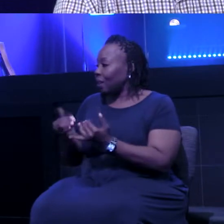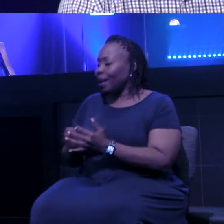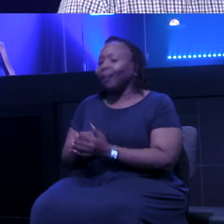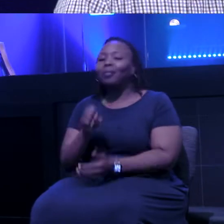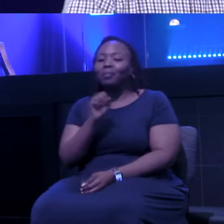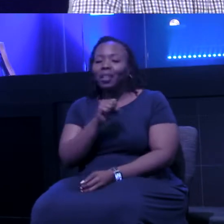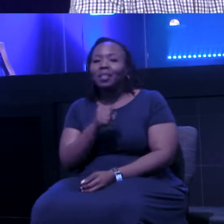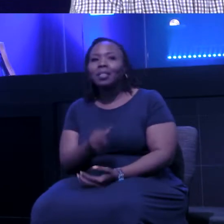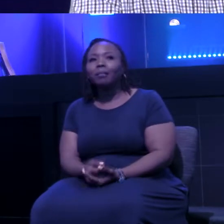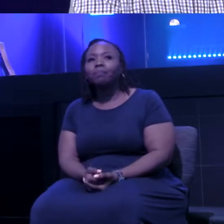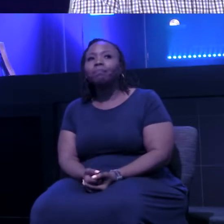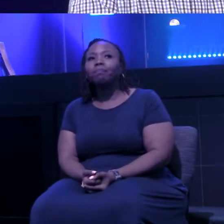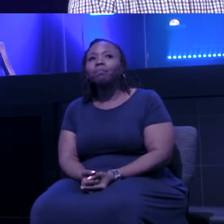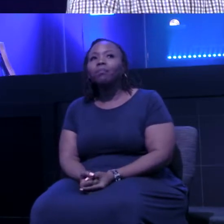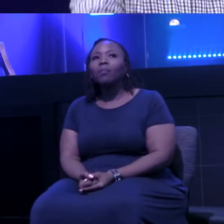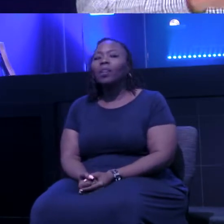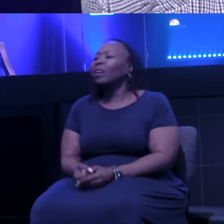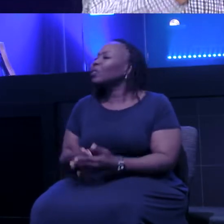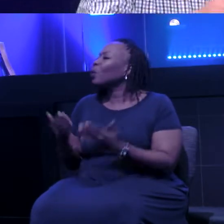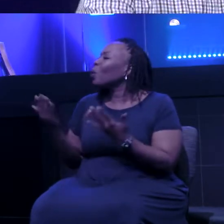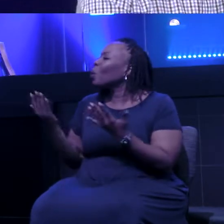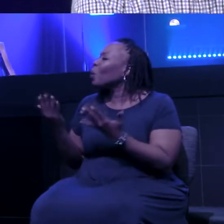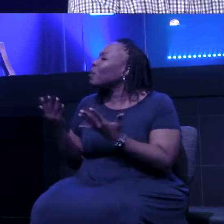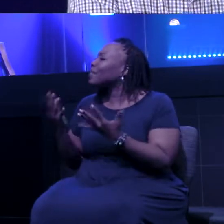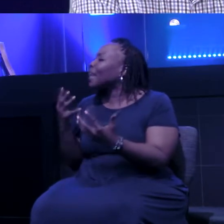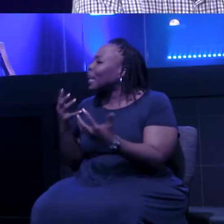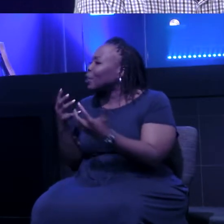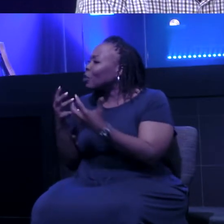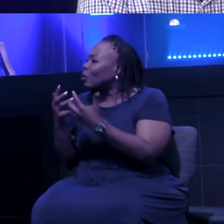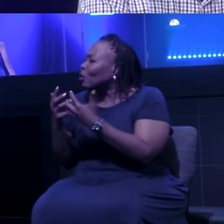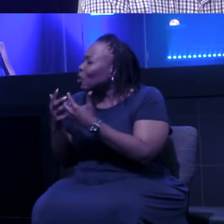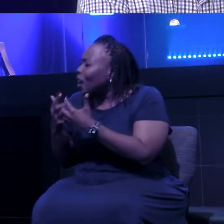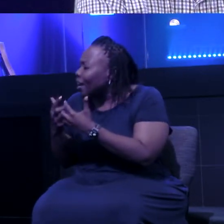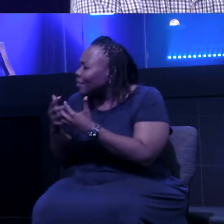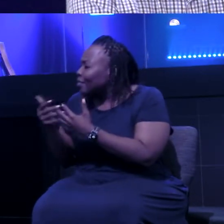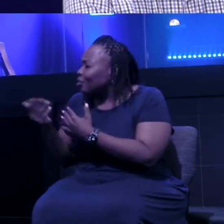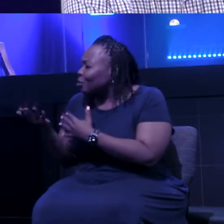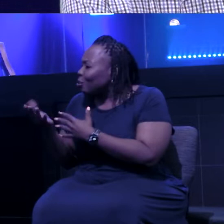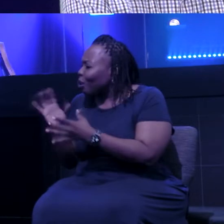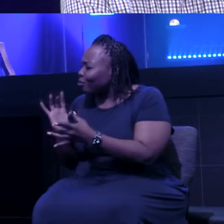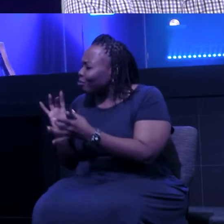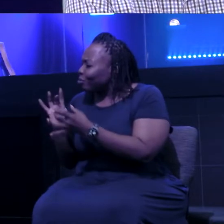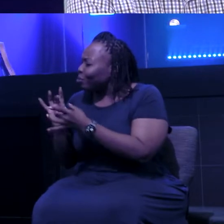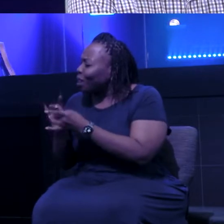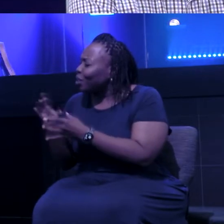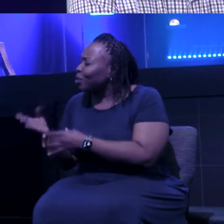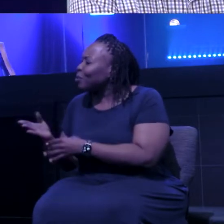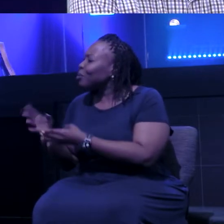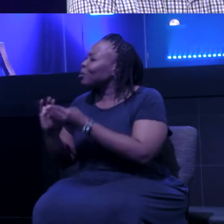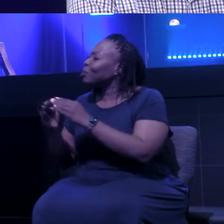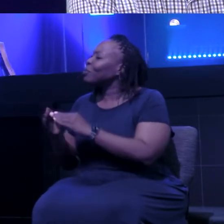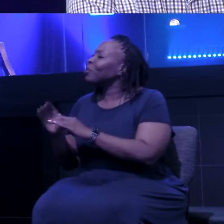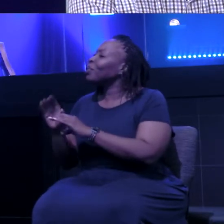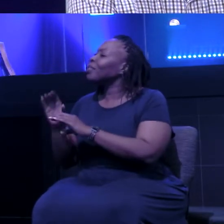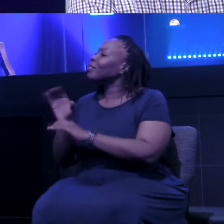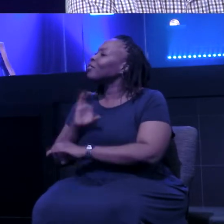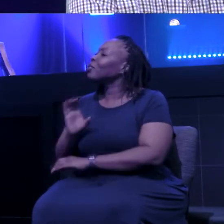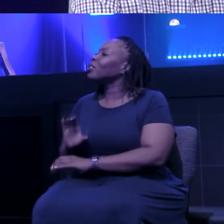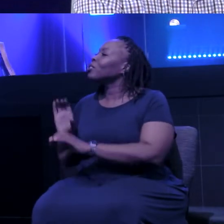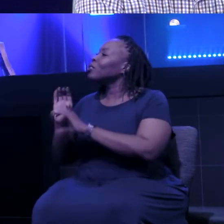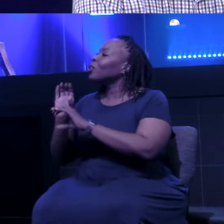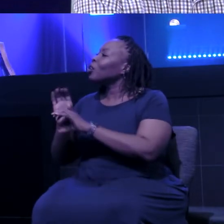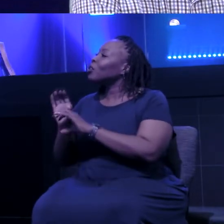bit. What was it that attracted you to Community Christian Church that made you want to, you know, consider joining our team